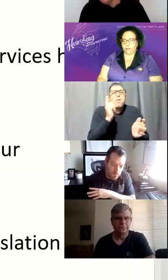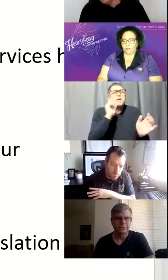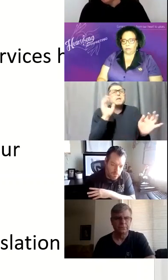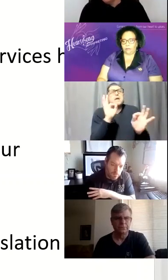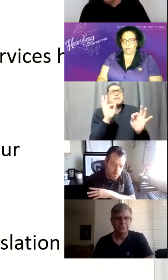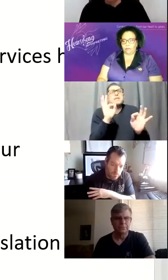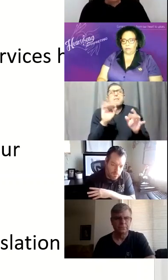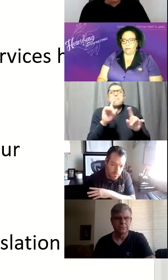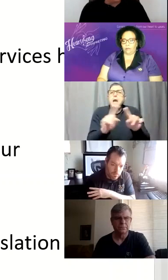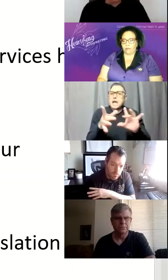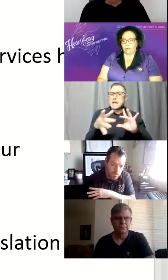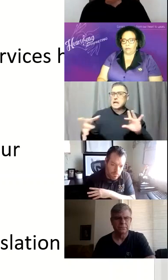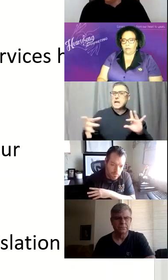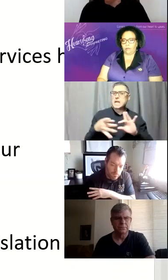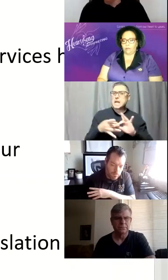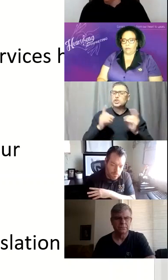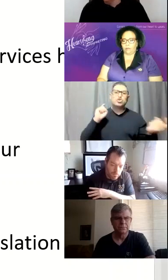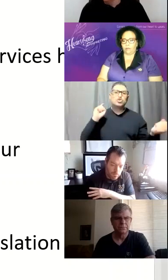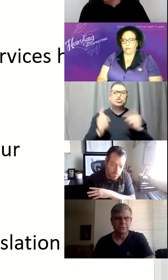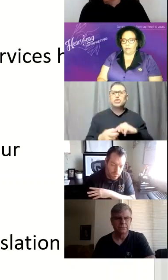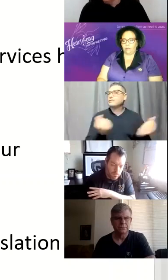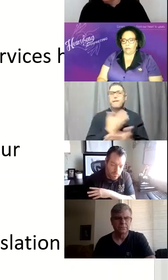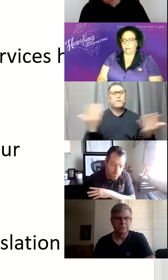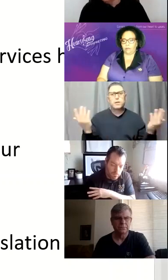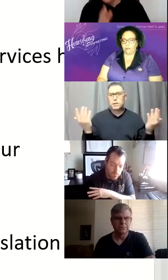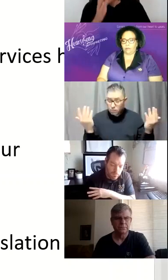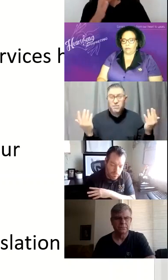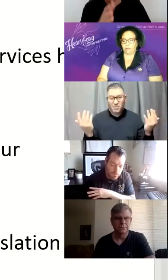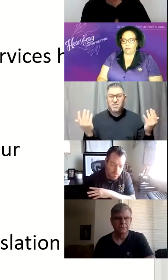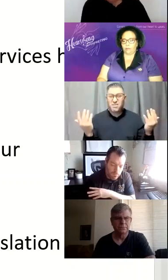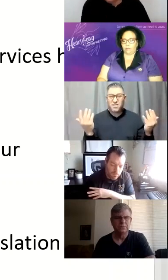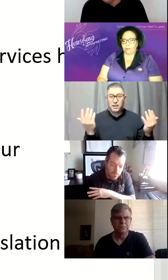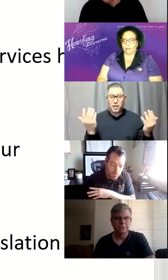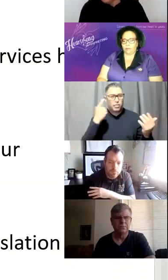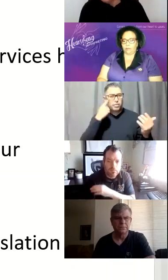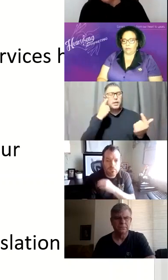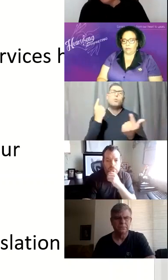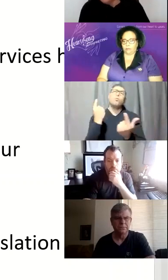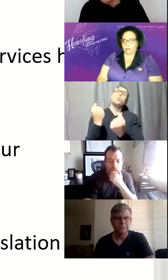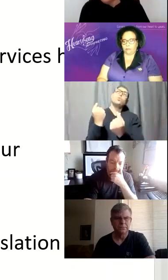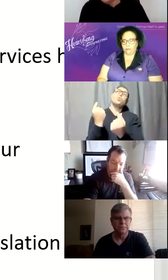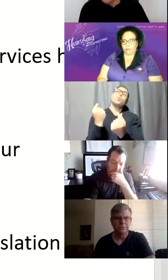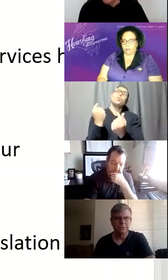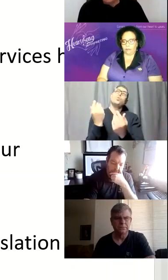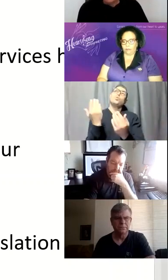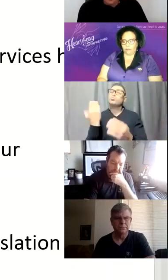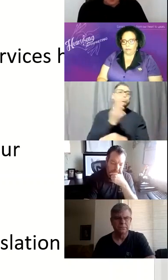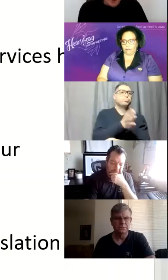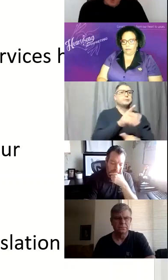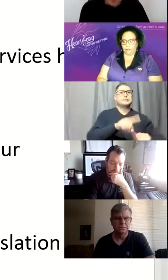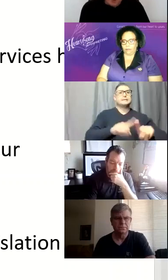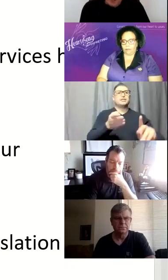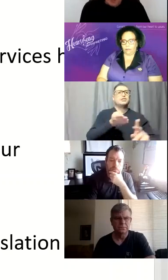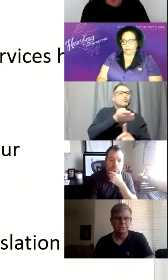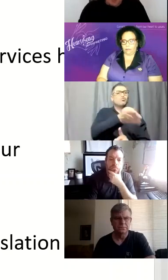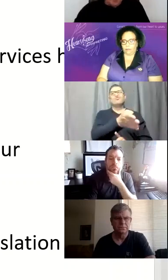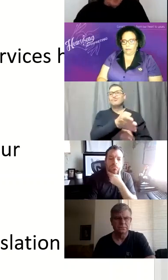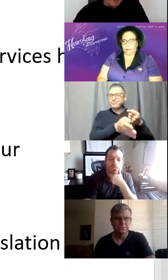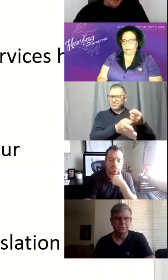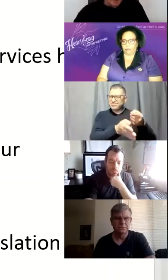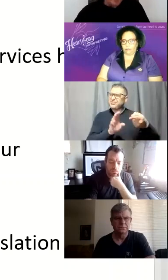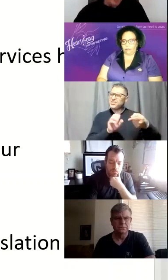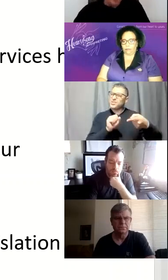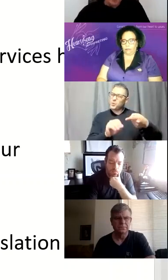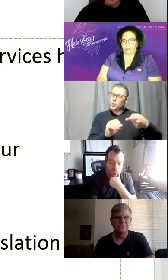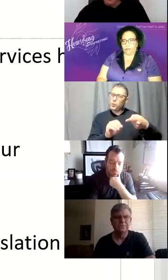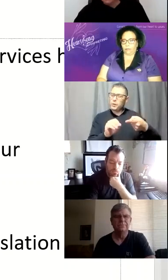make in the community that might completely alter their trajectory of what they were going to do. So I would just like to kind